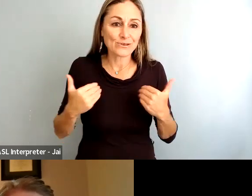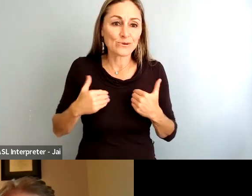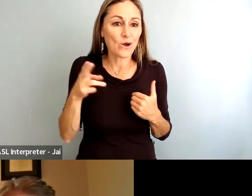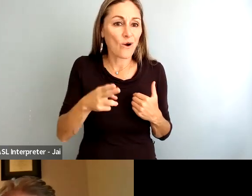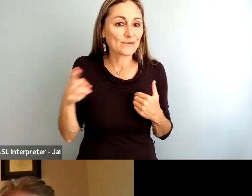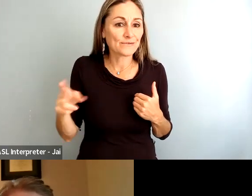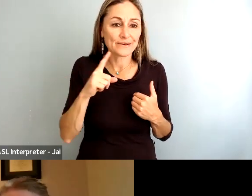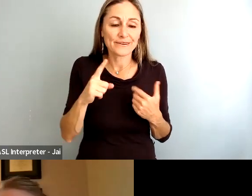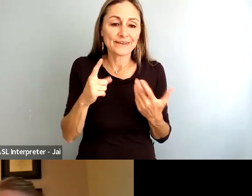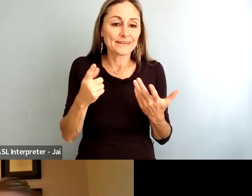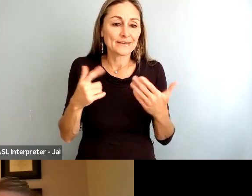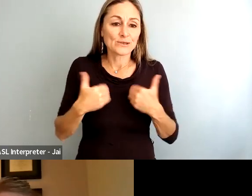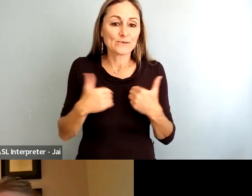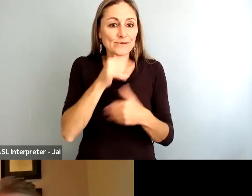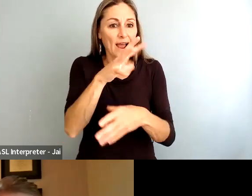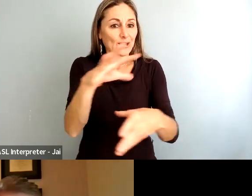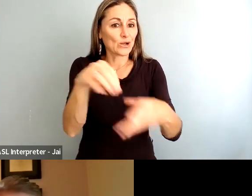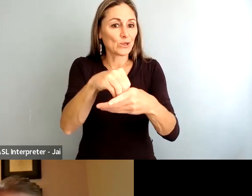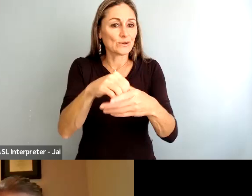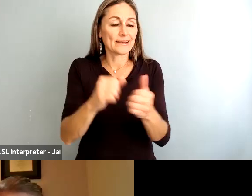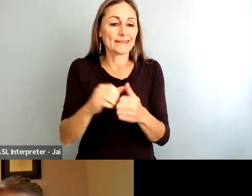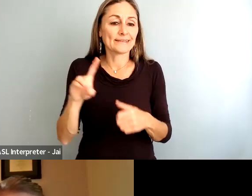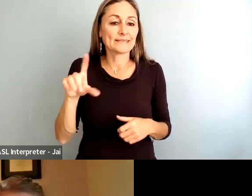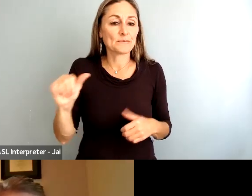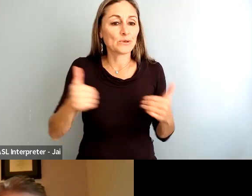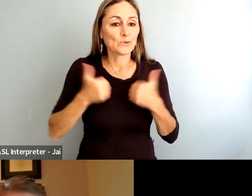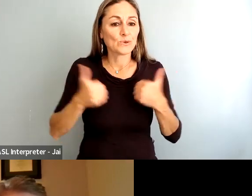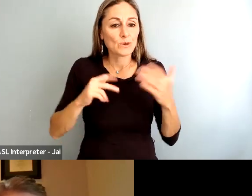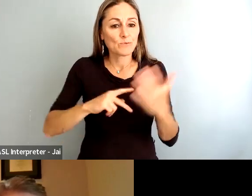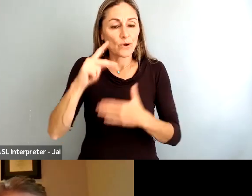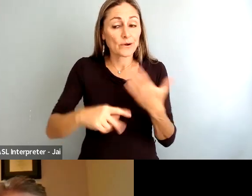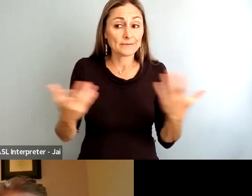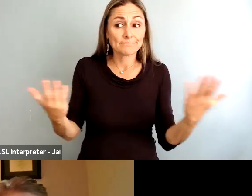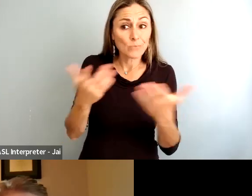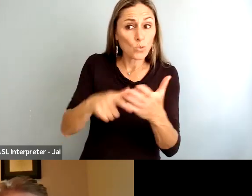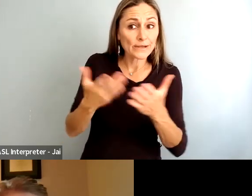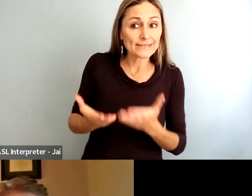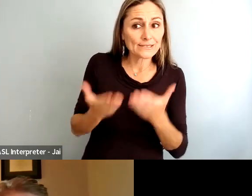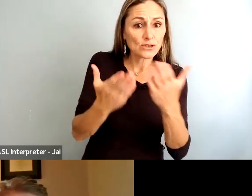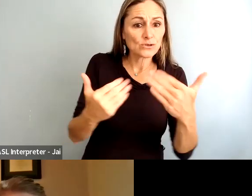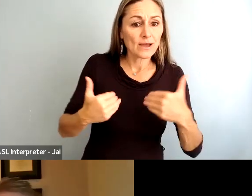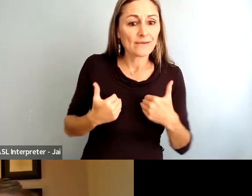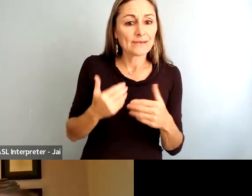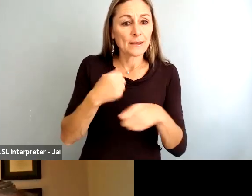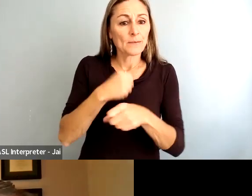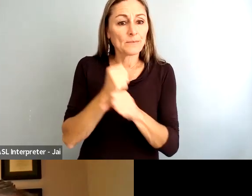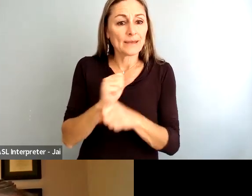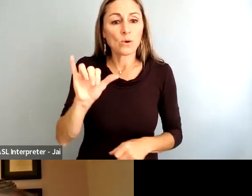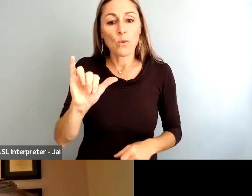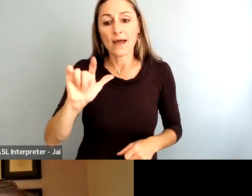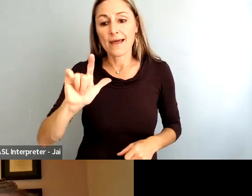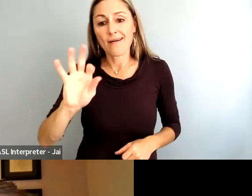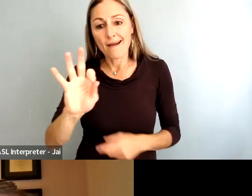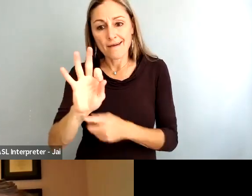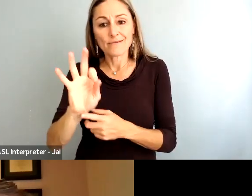are not included in the disability youth programs. What suggestions do you have to make the YLF programs more inclusive to this